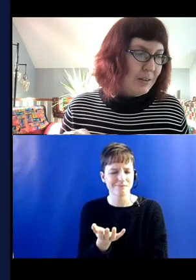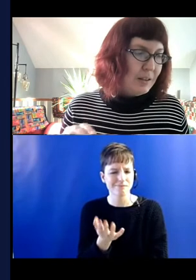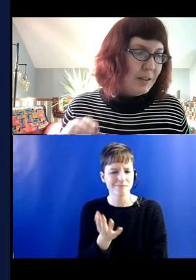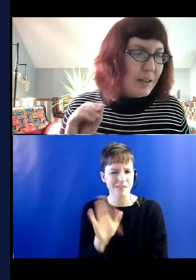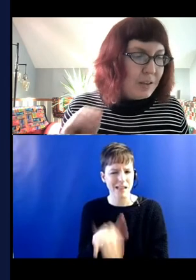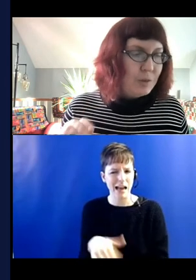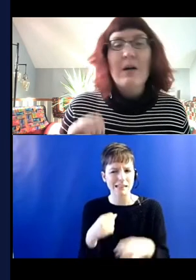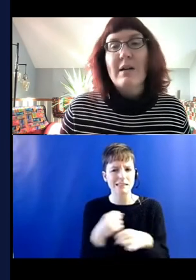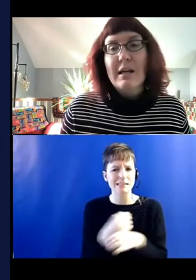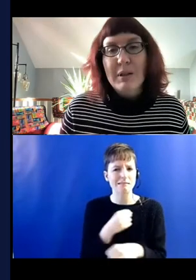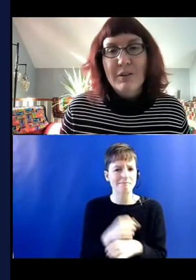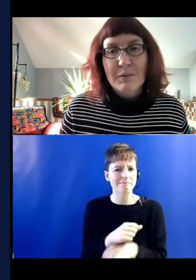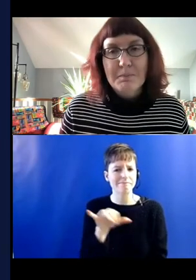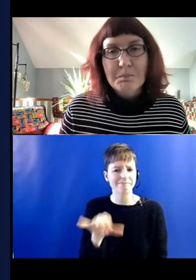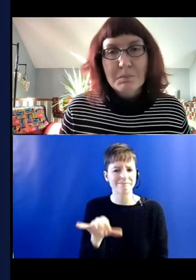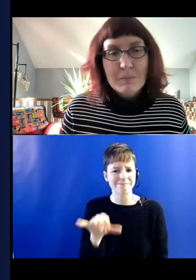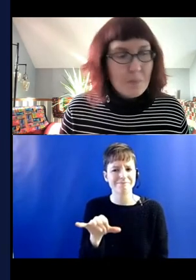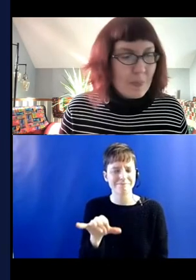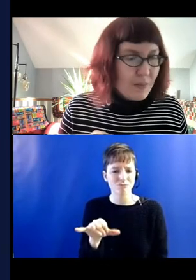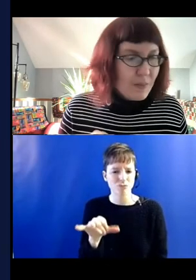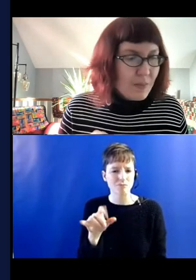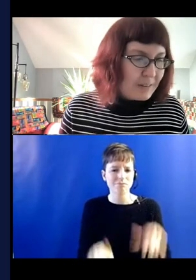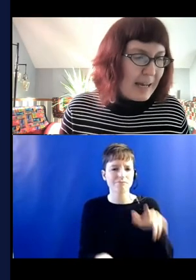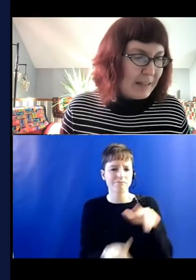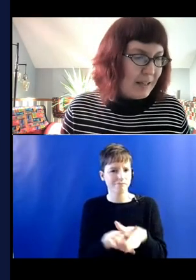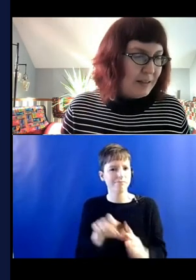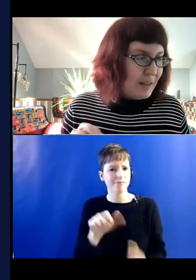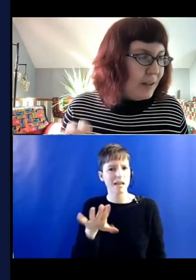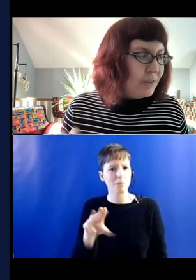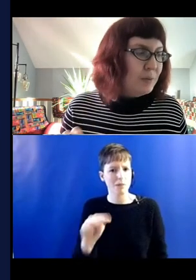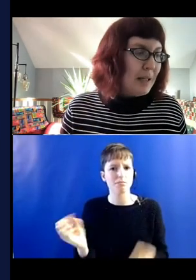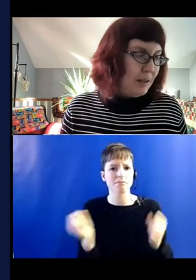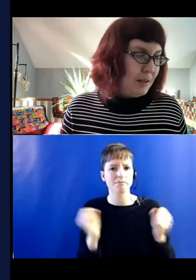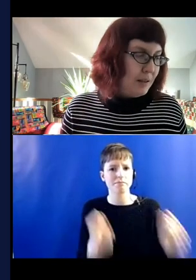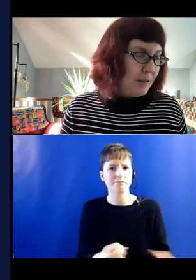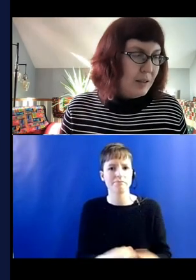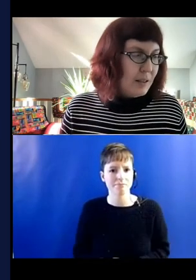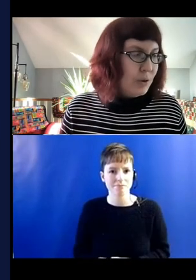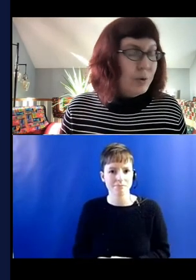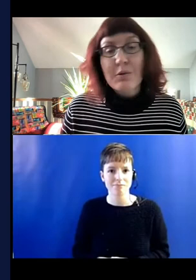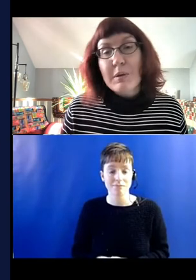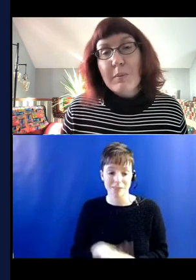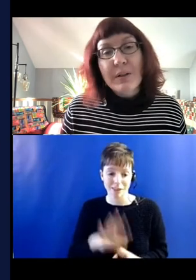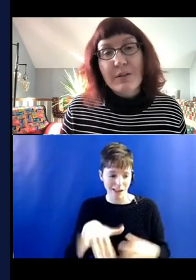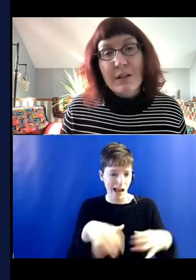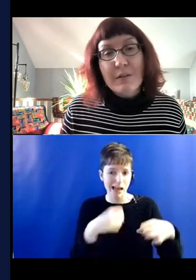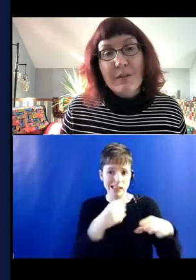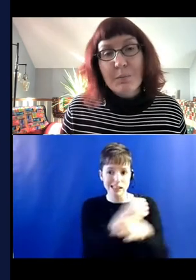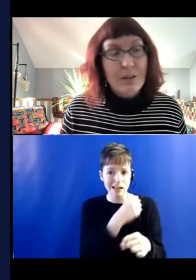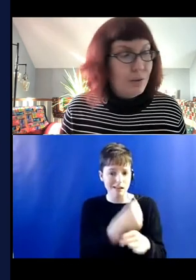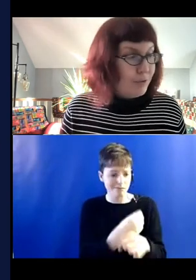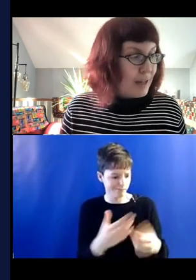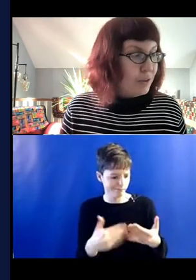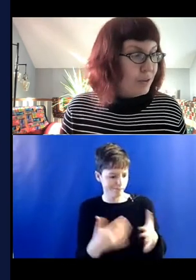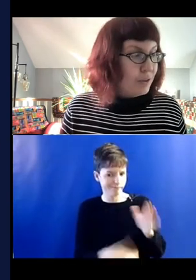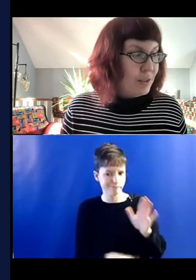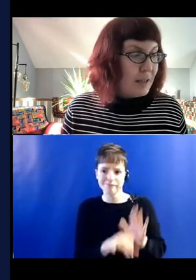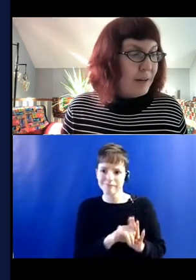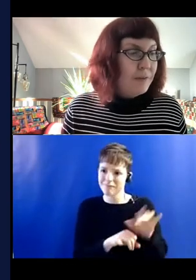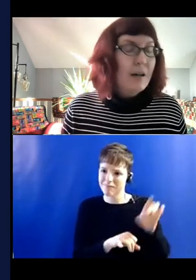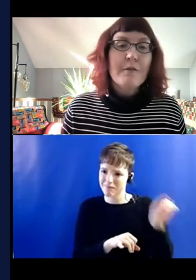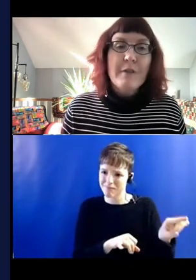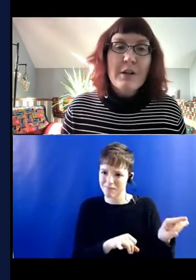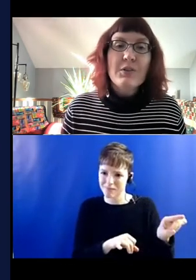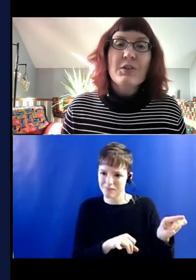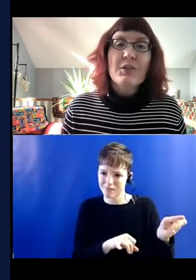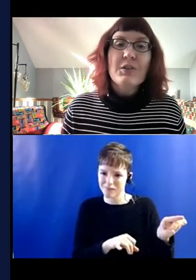stat is about ableism. That stat then tells me that only 3.7% of faculty and